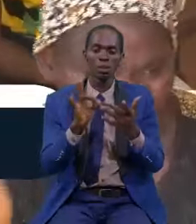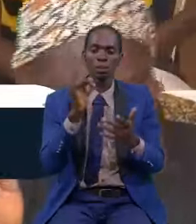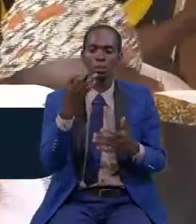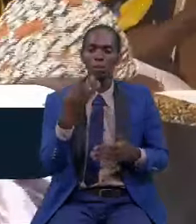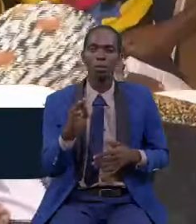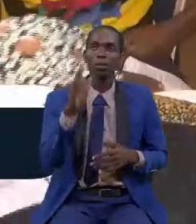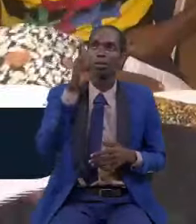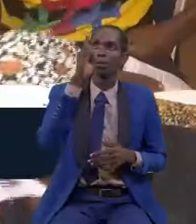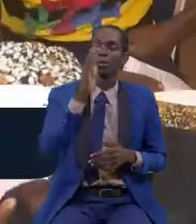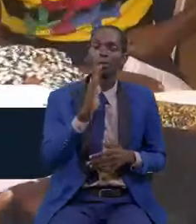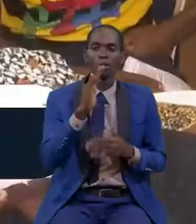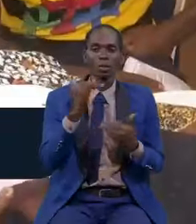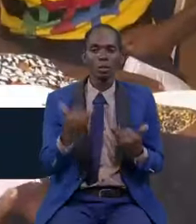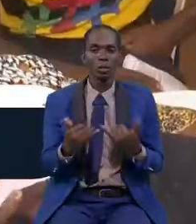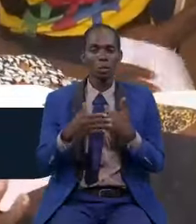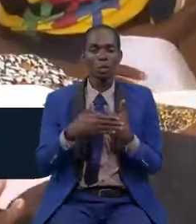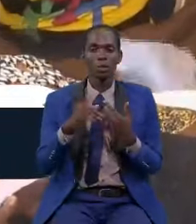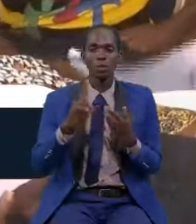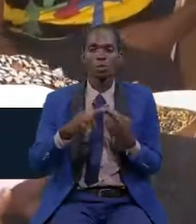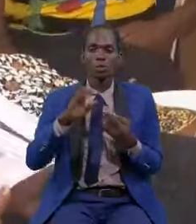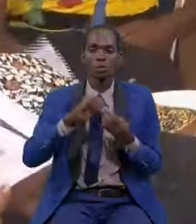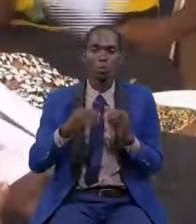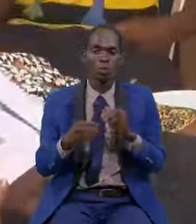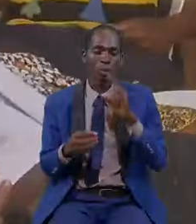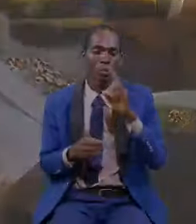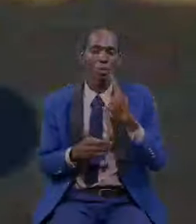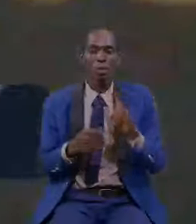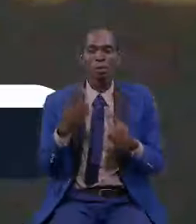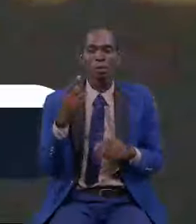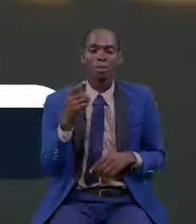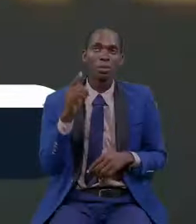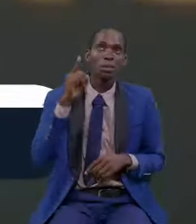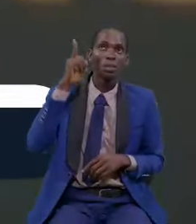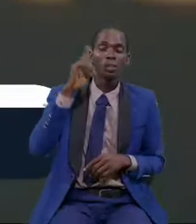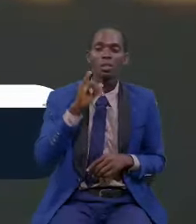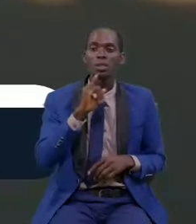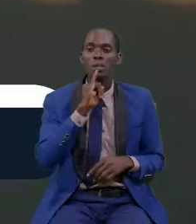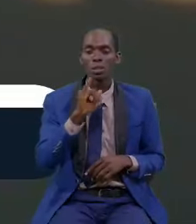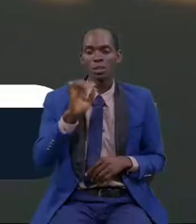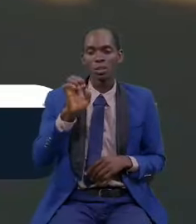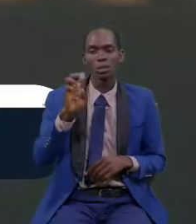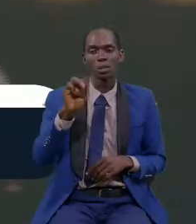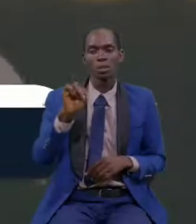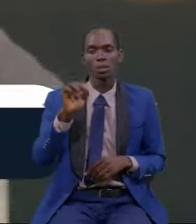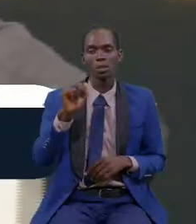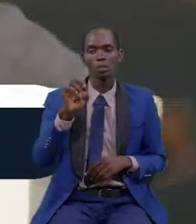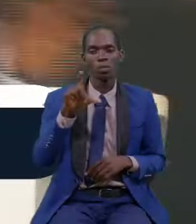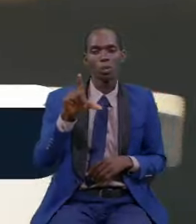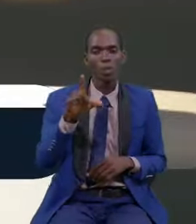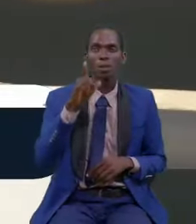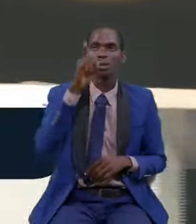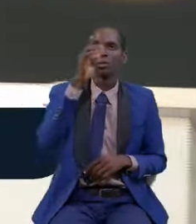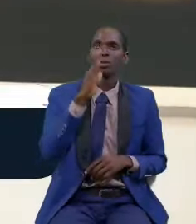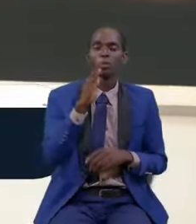one there. Number one, he is Emmanuel, God with us. Matthew